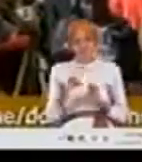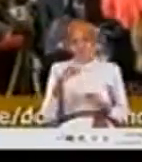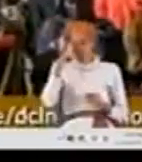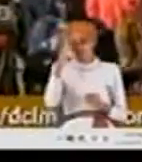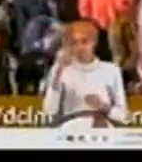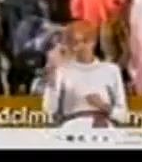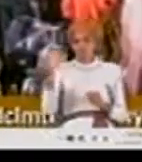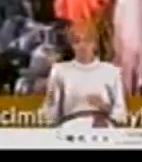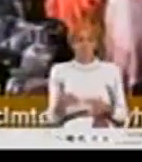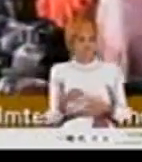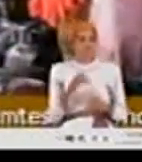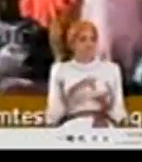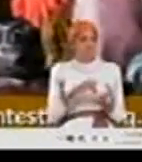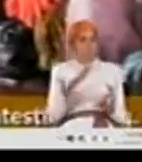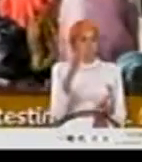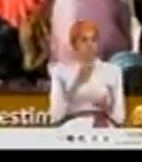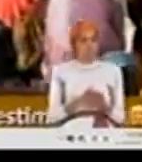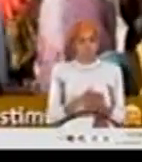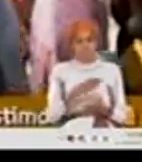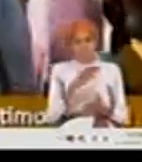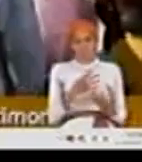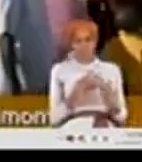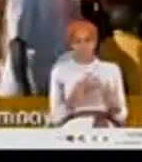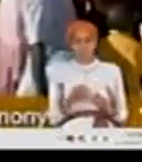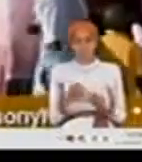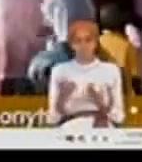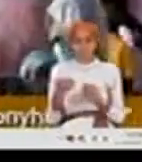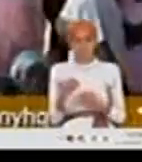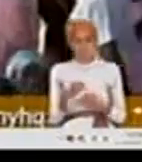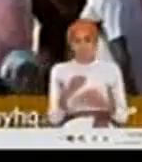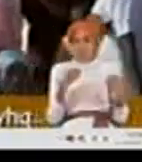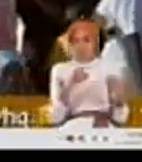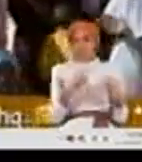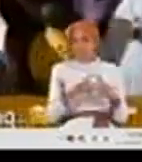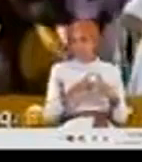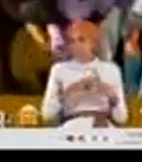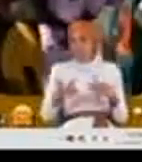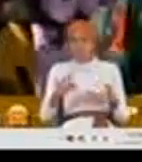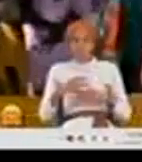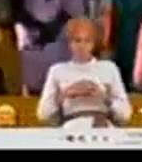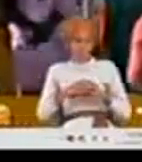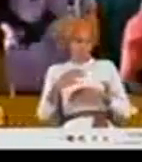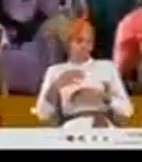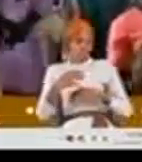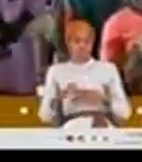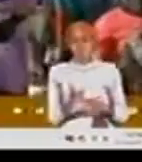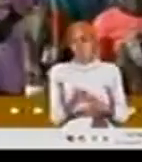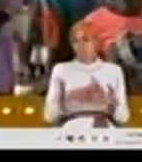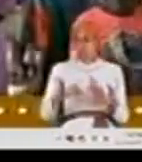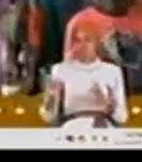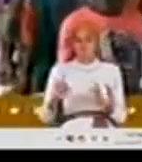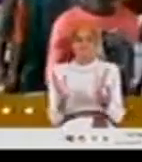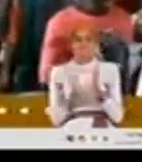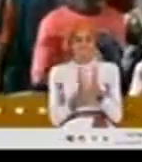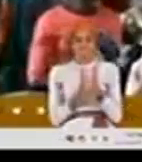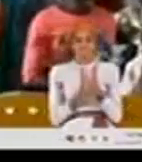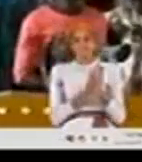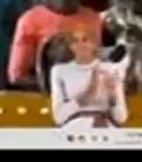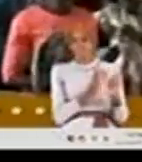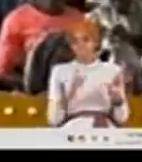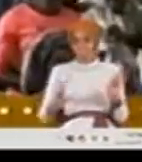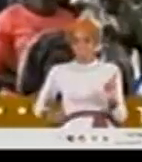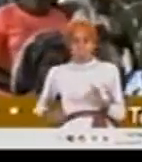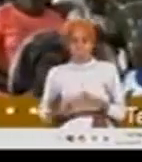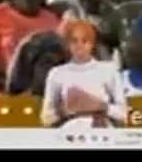given pain gone swelling vanished praise the Lord hallelujah at 30 years